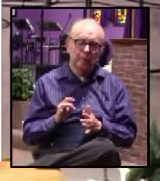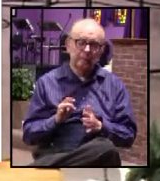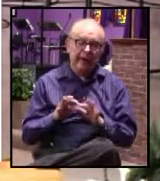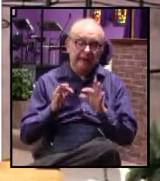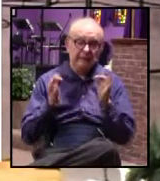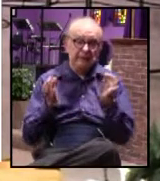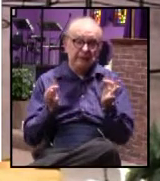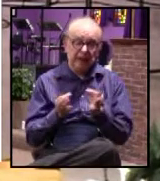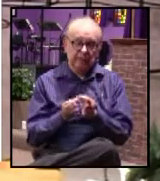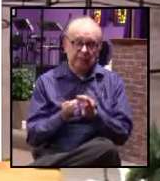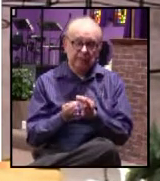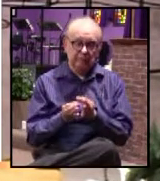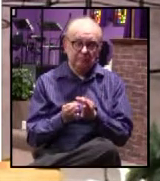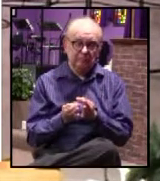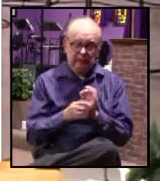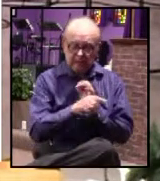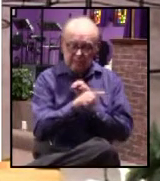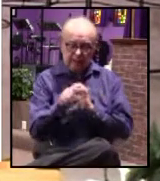families.